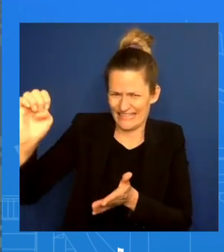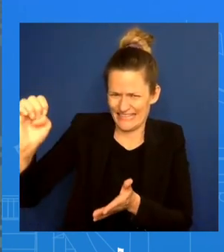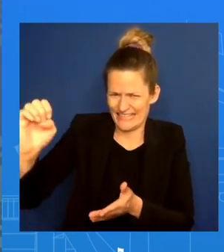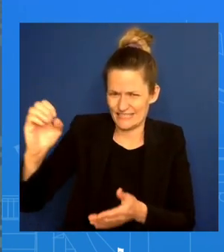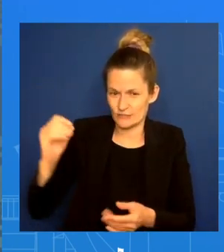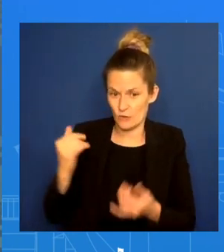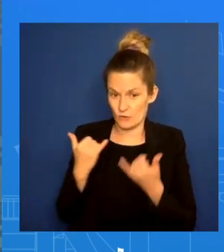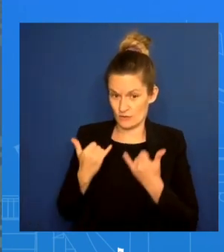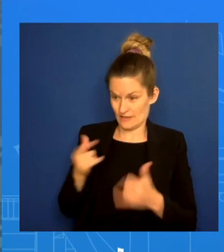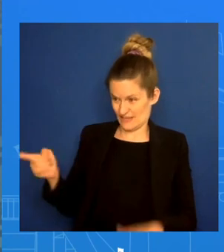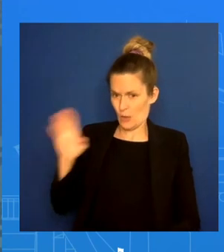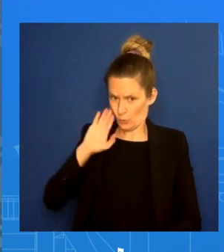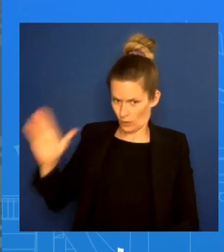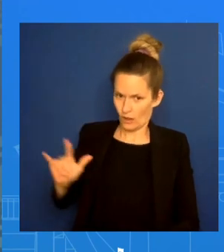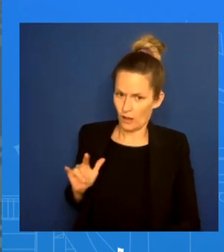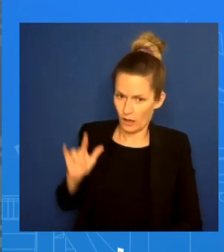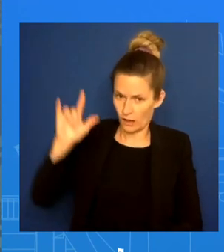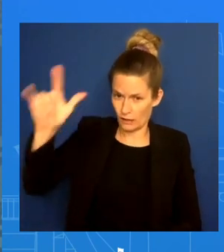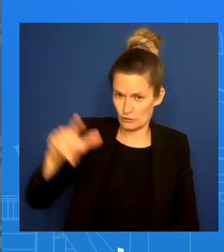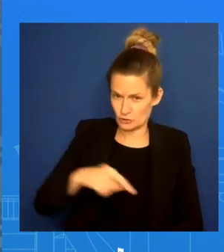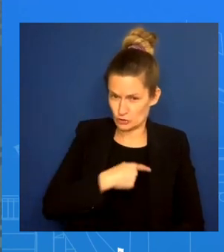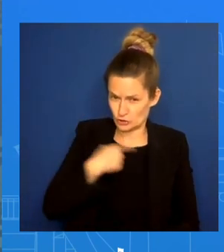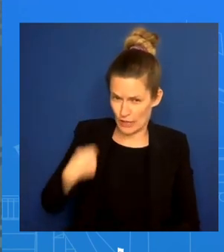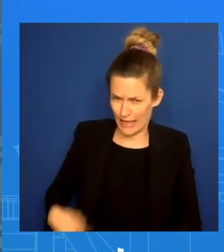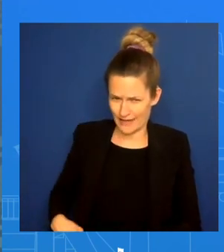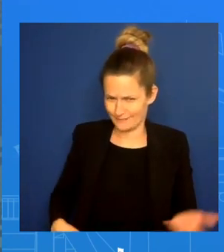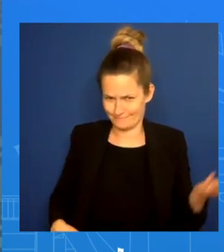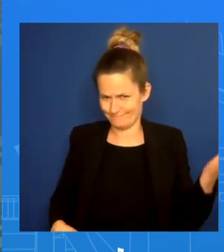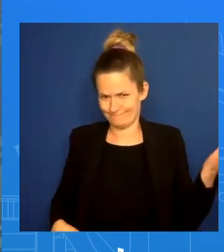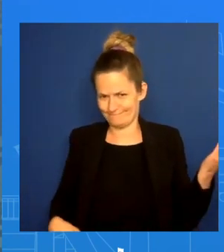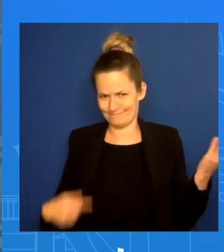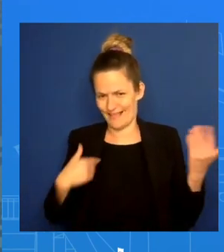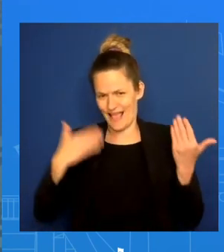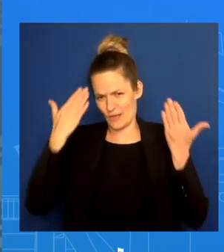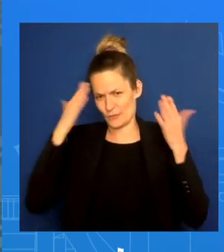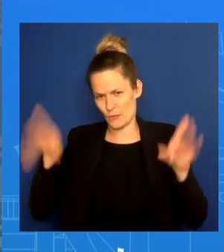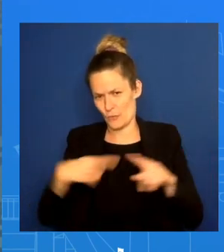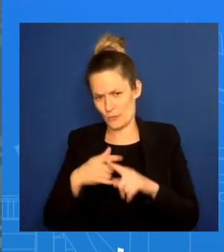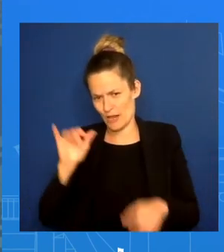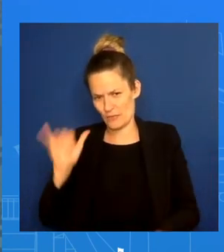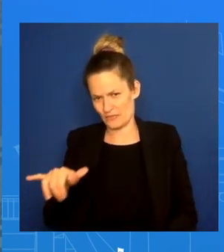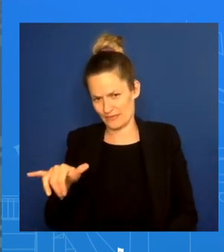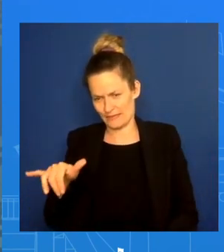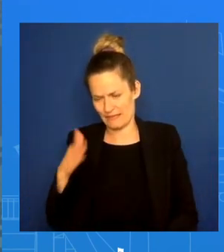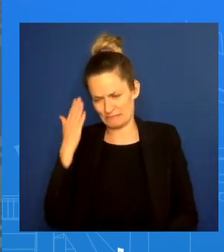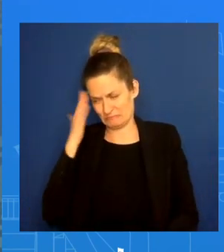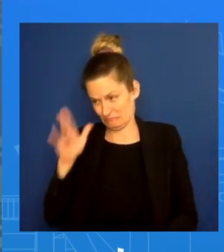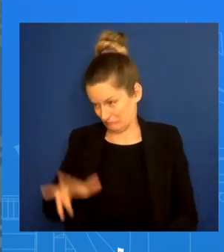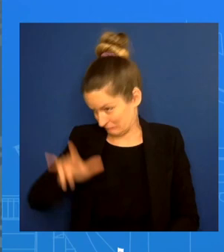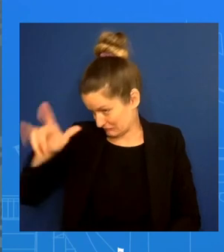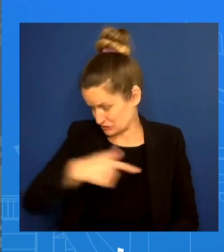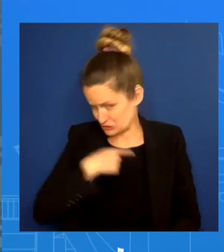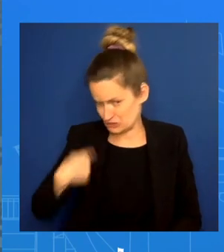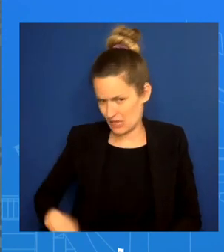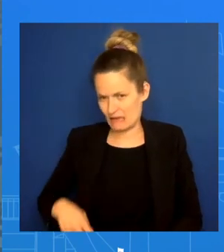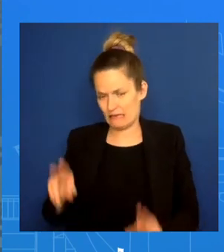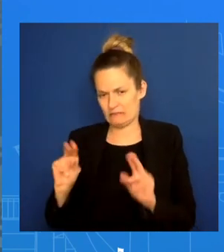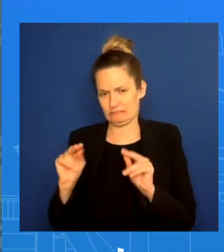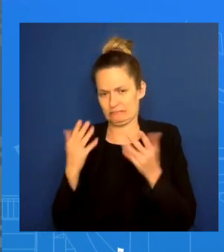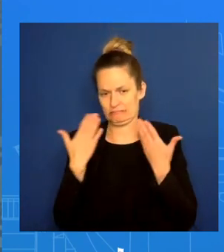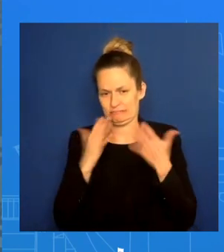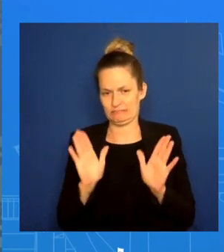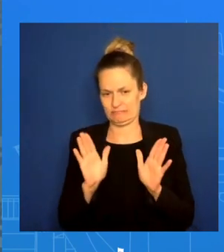President Xi to speak to or announce today. But if and when that happens, we'll certainly be able to talk about it. There's certainly